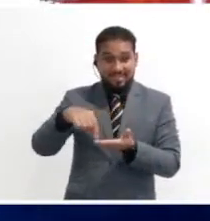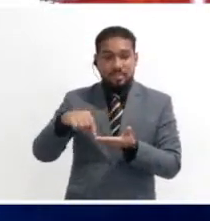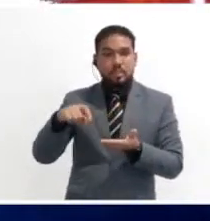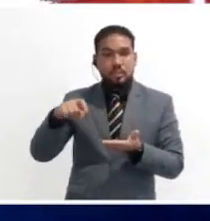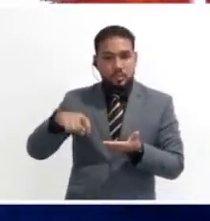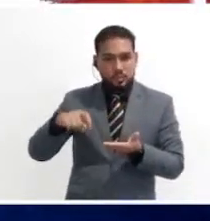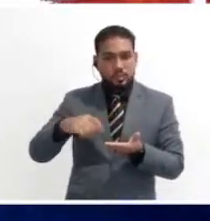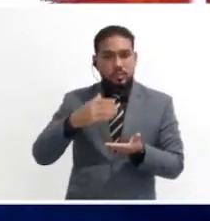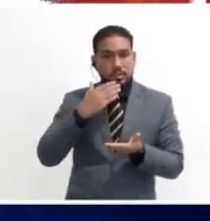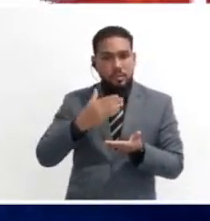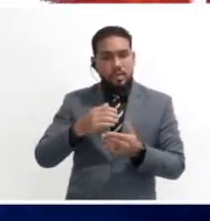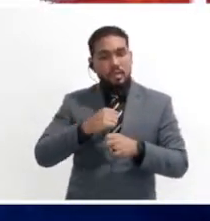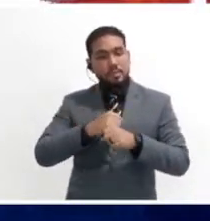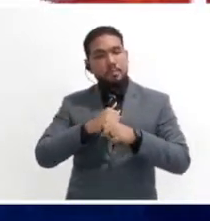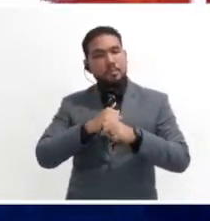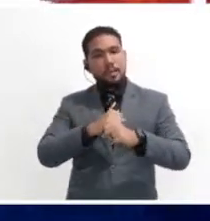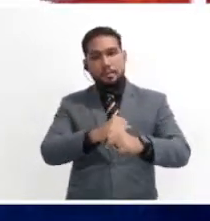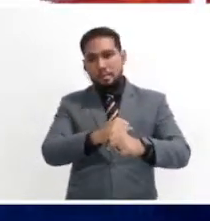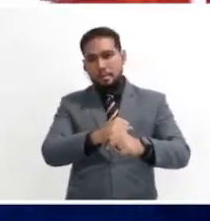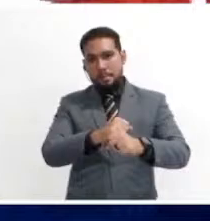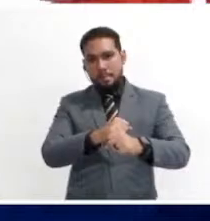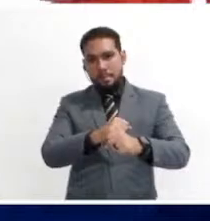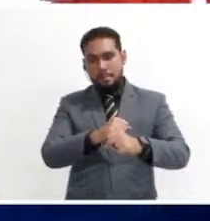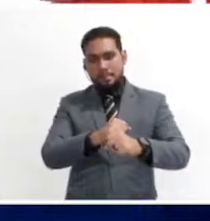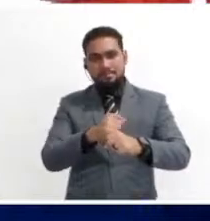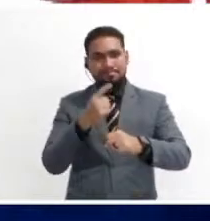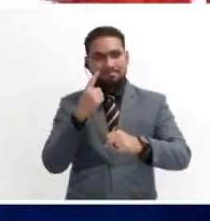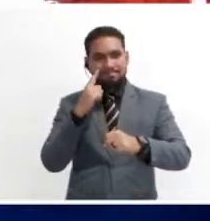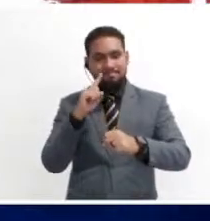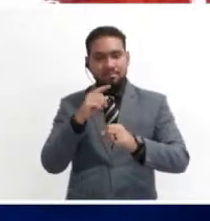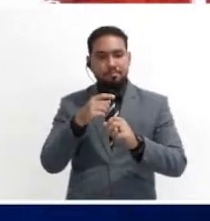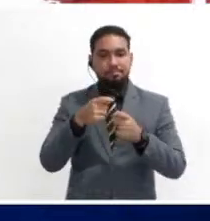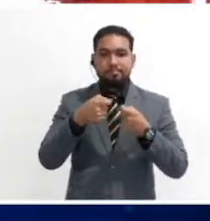electromagnetic interference, and it's critical for RF components.